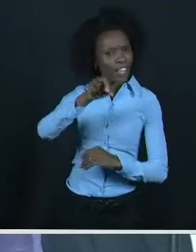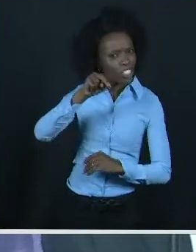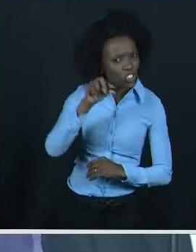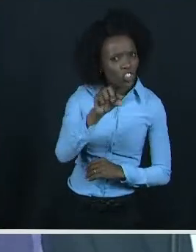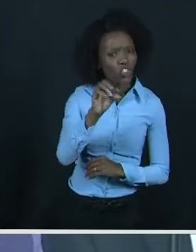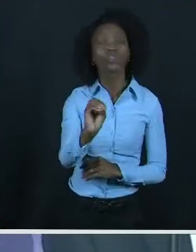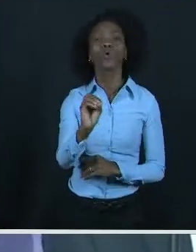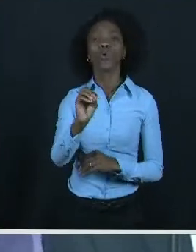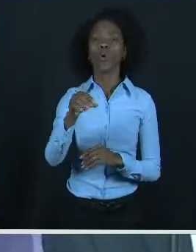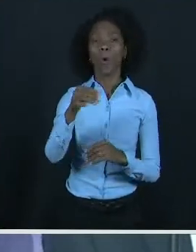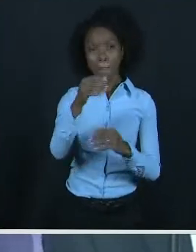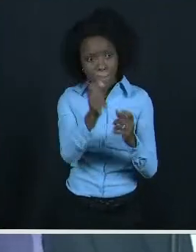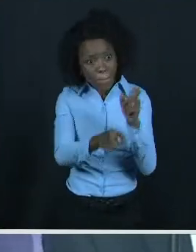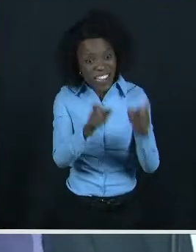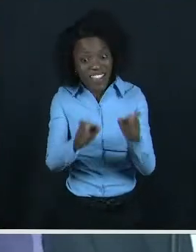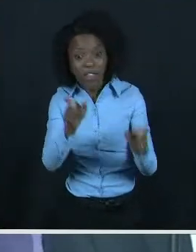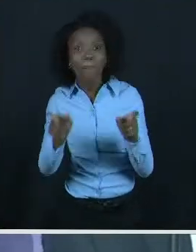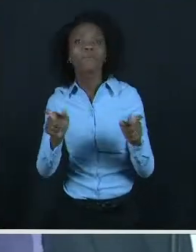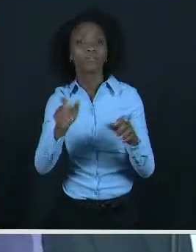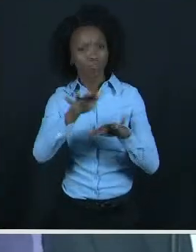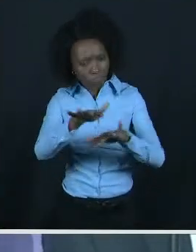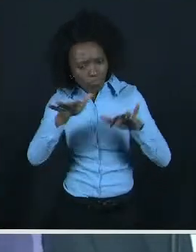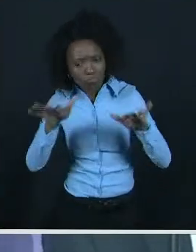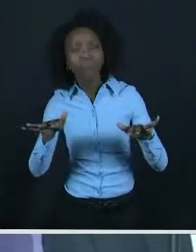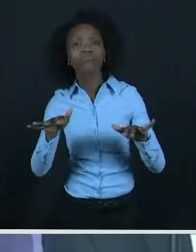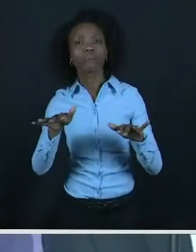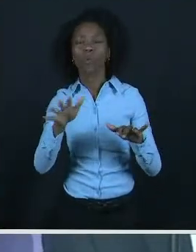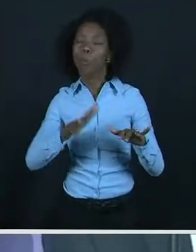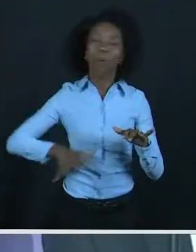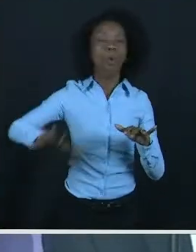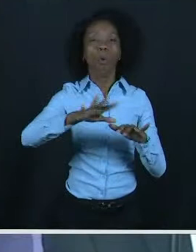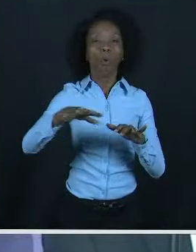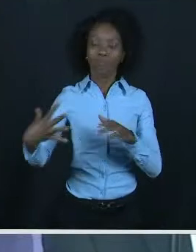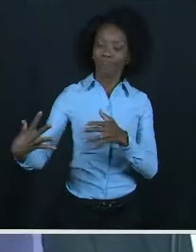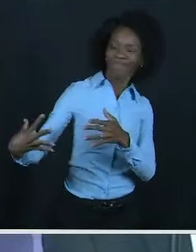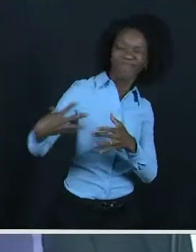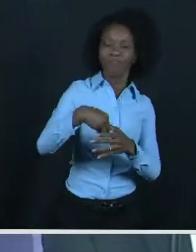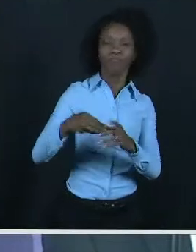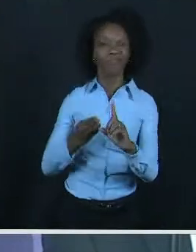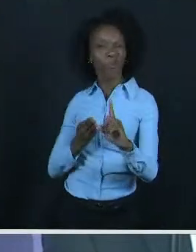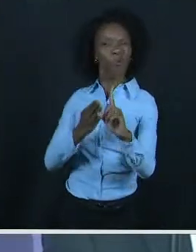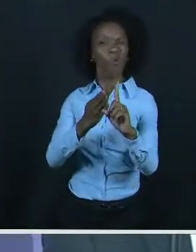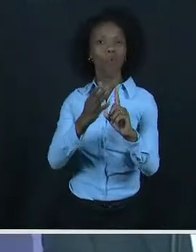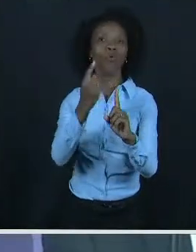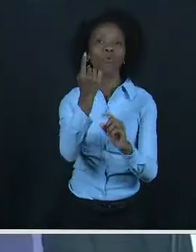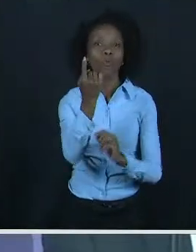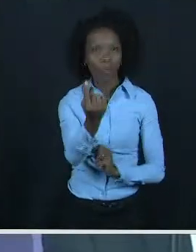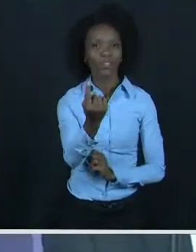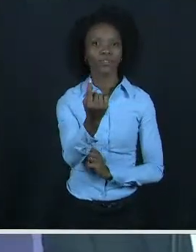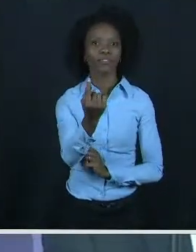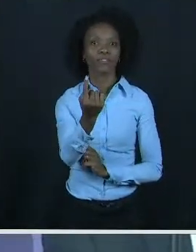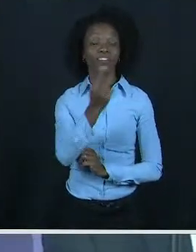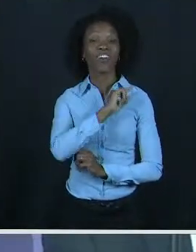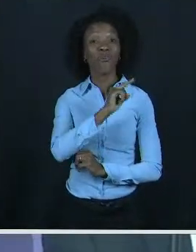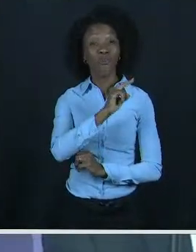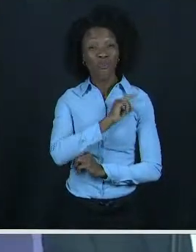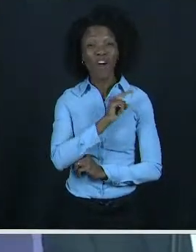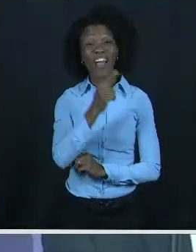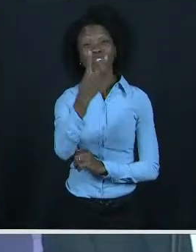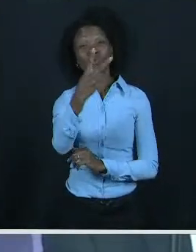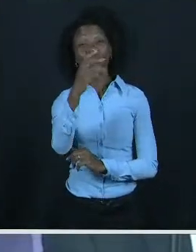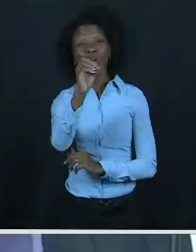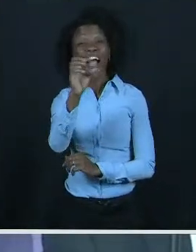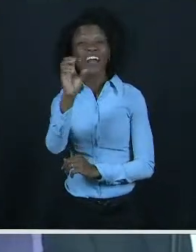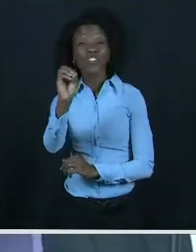NGOs, individuals, all of us, with one purpose. Because at least 200 million women and